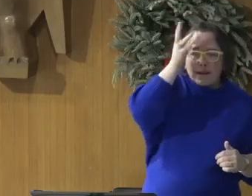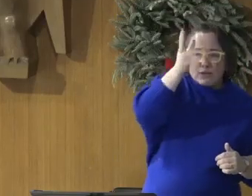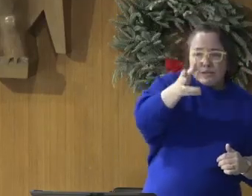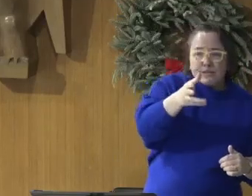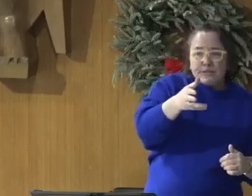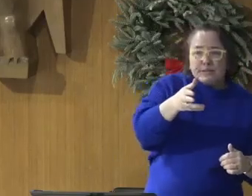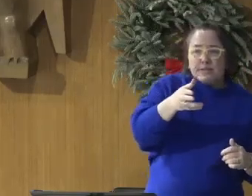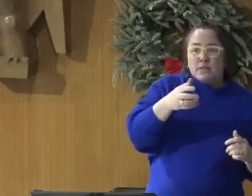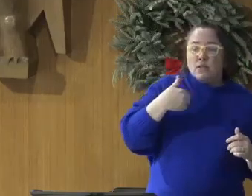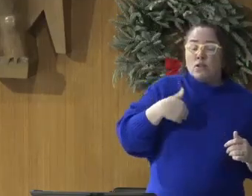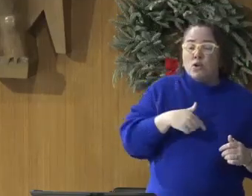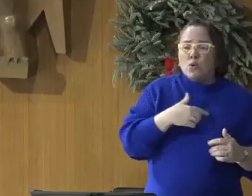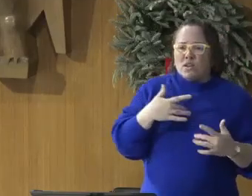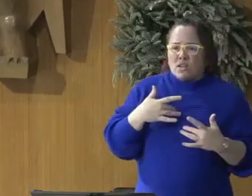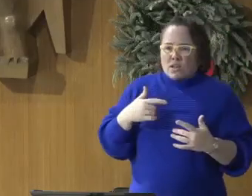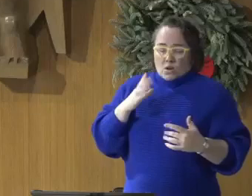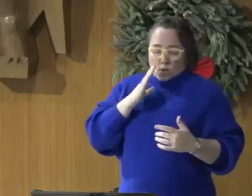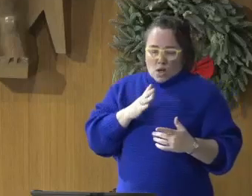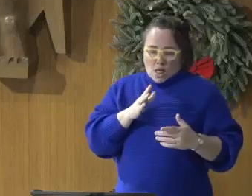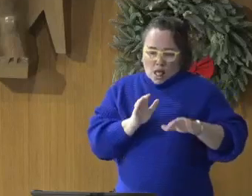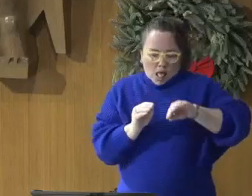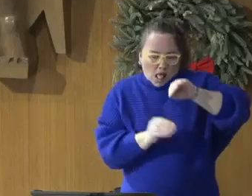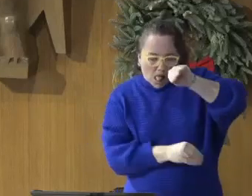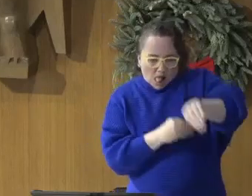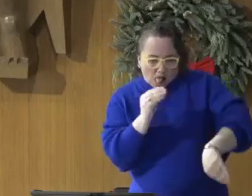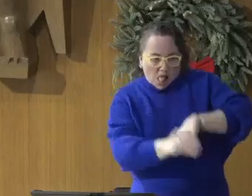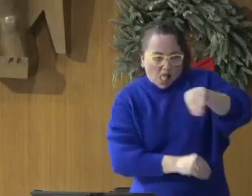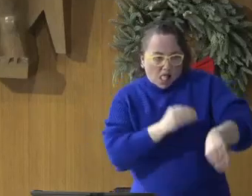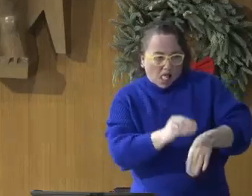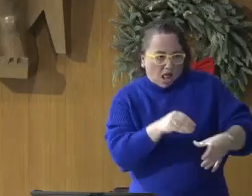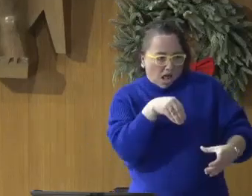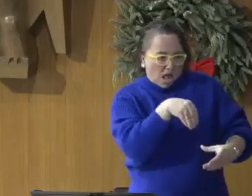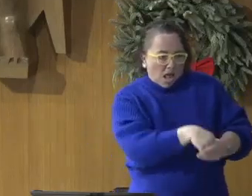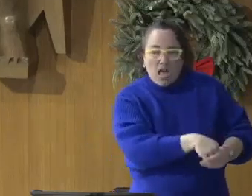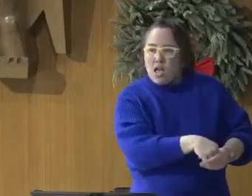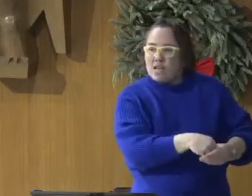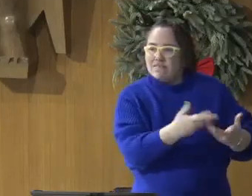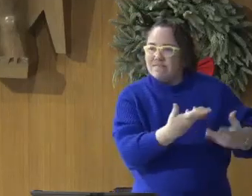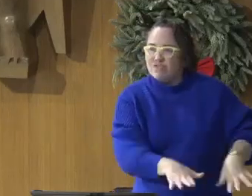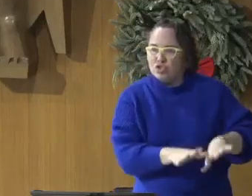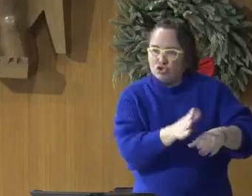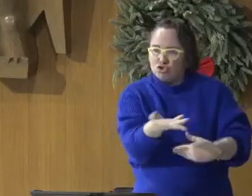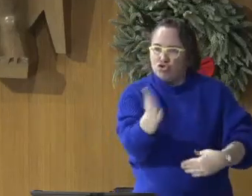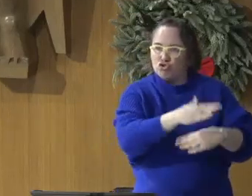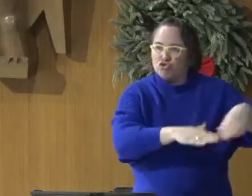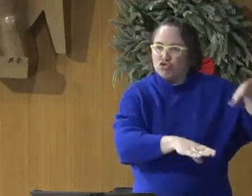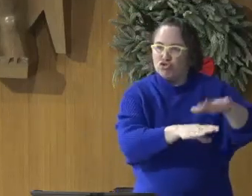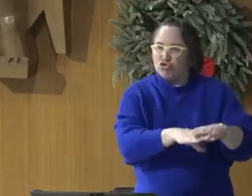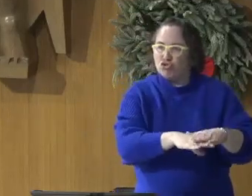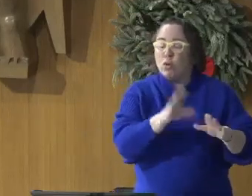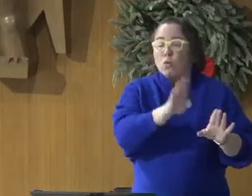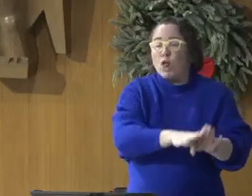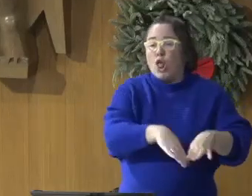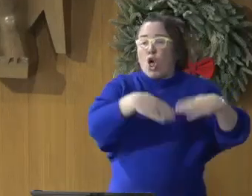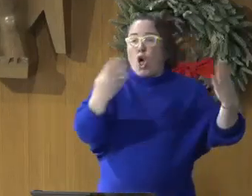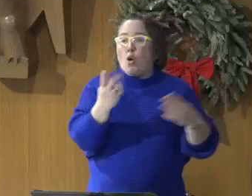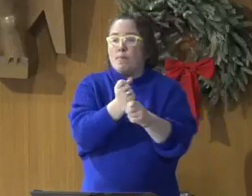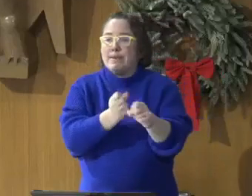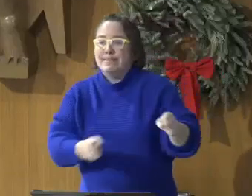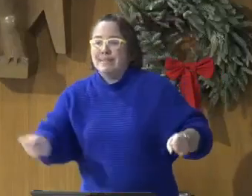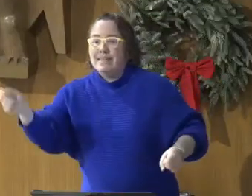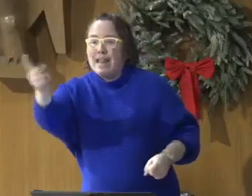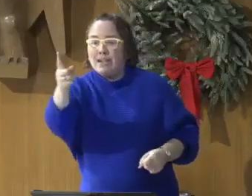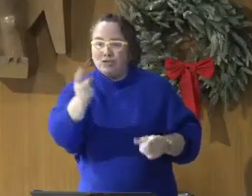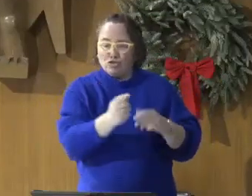We will be tucking the holidays into an envelope that we will open again sometime next fall or winter,